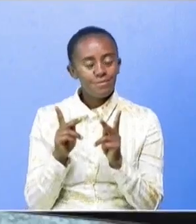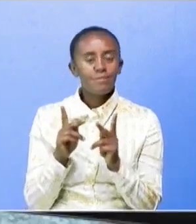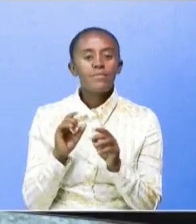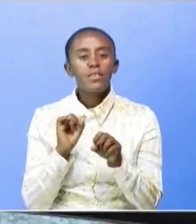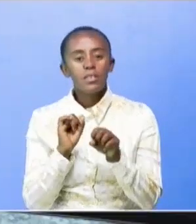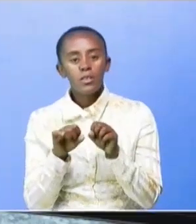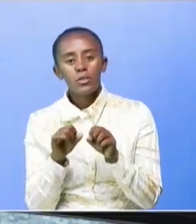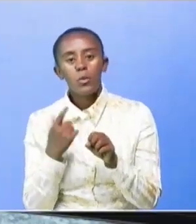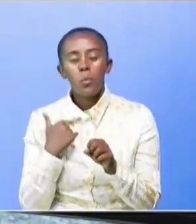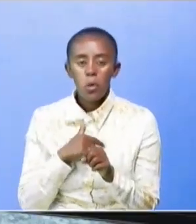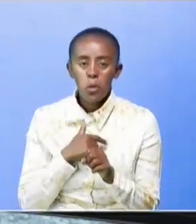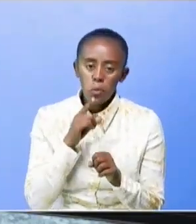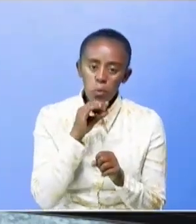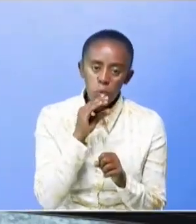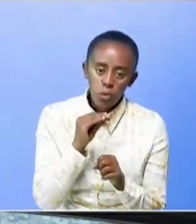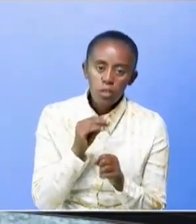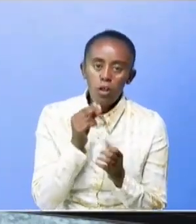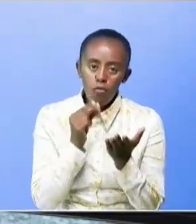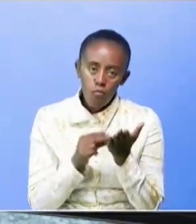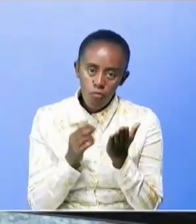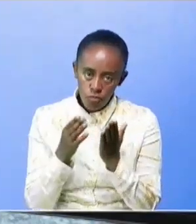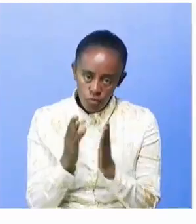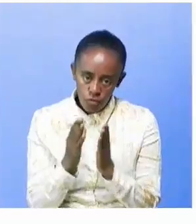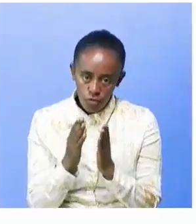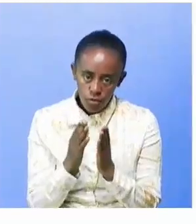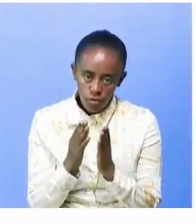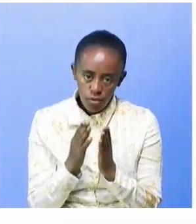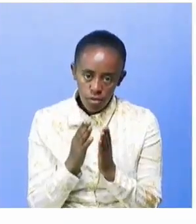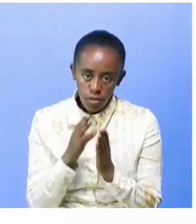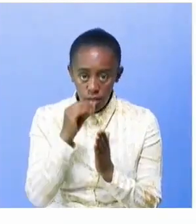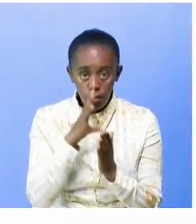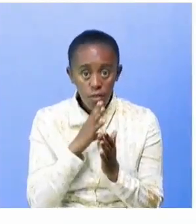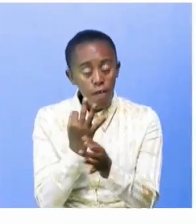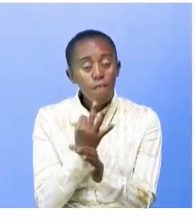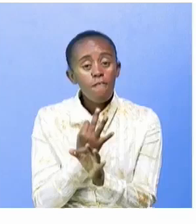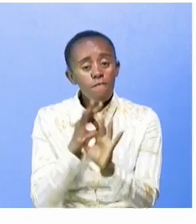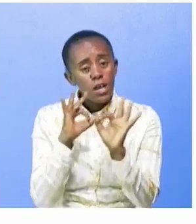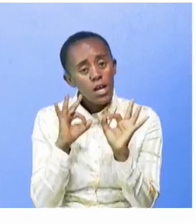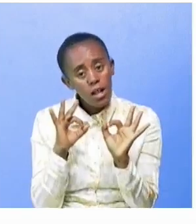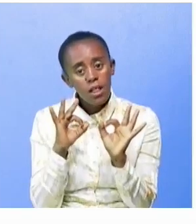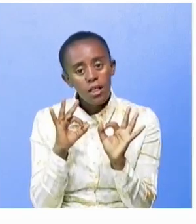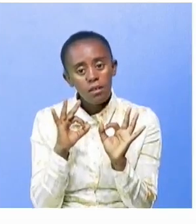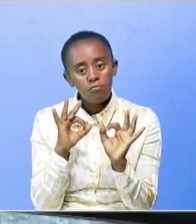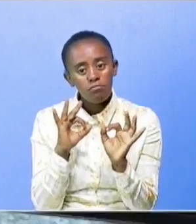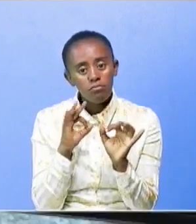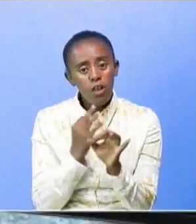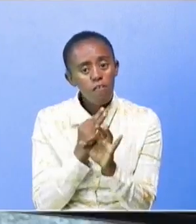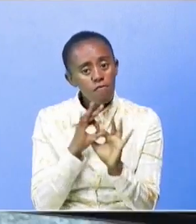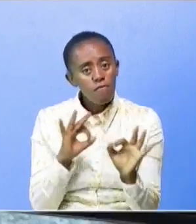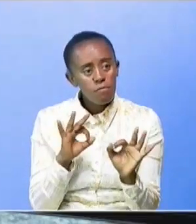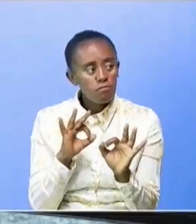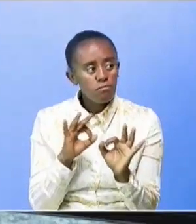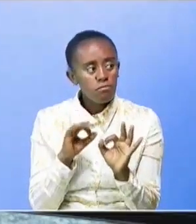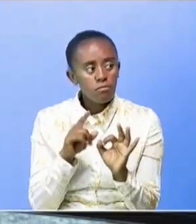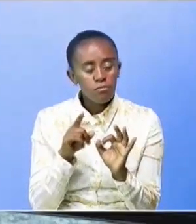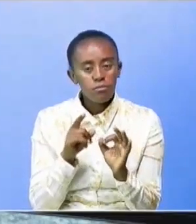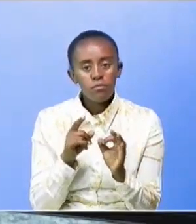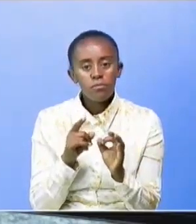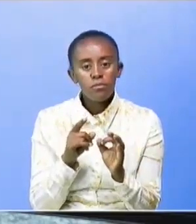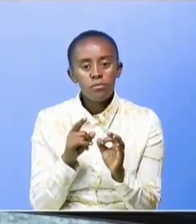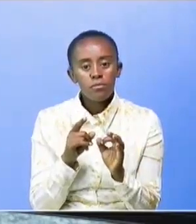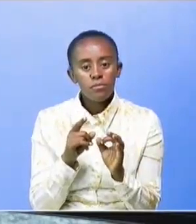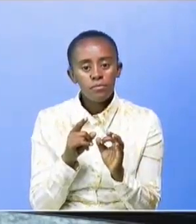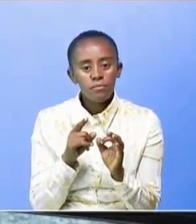So when we're saying volunteer, it means a person who freely, this is what we must